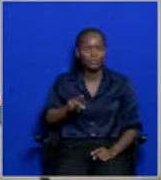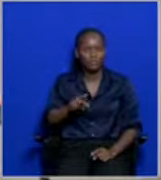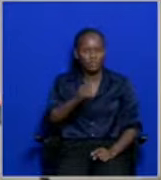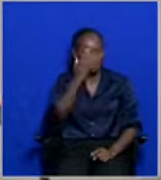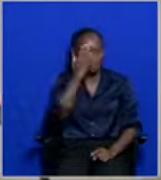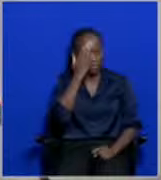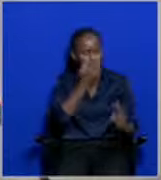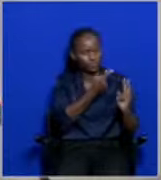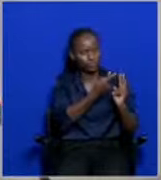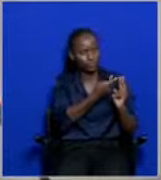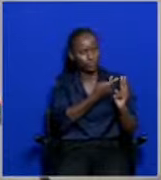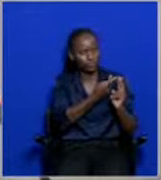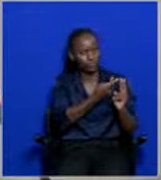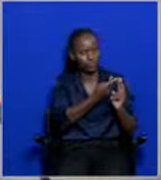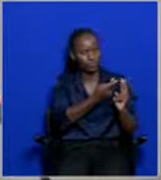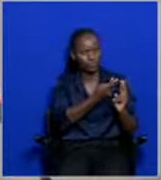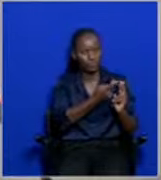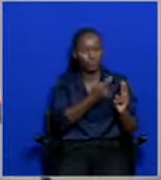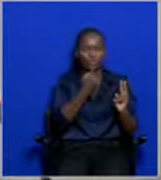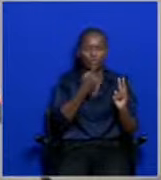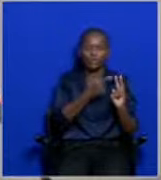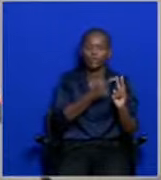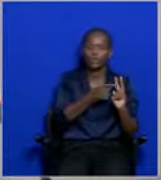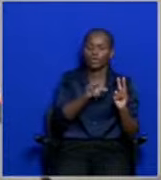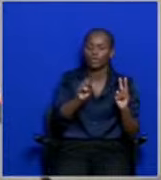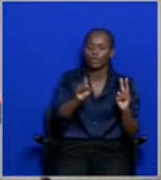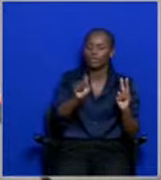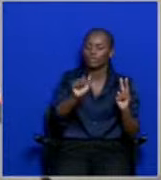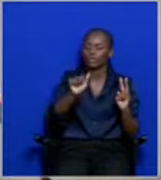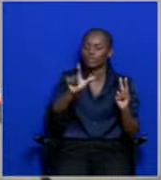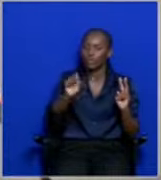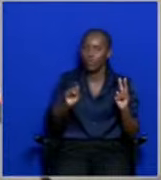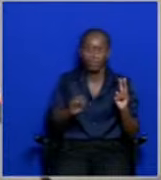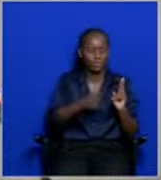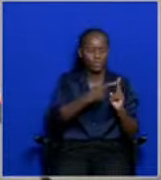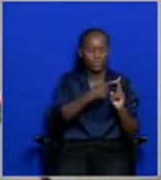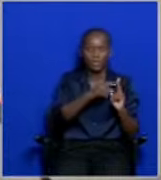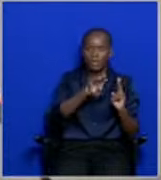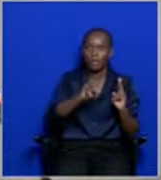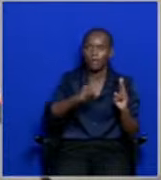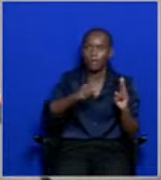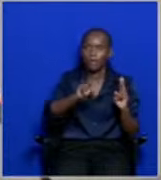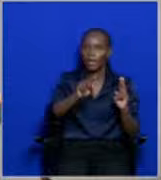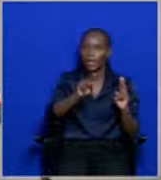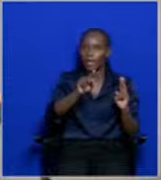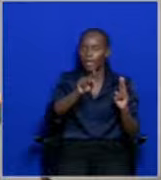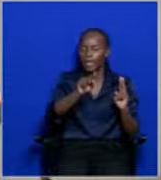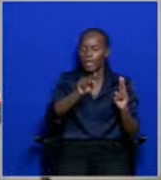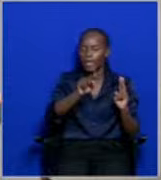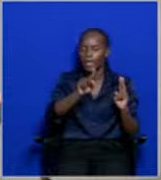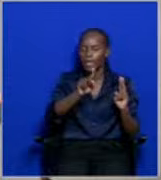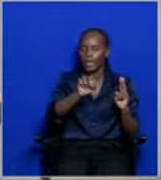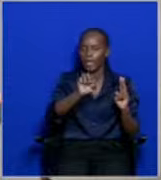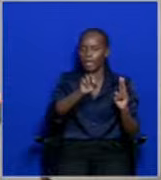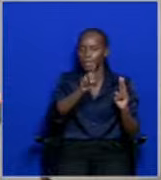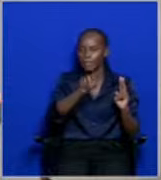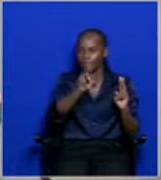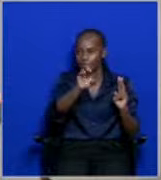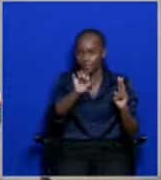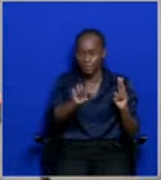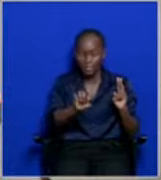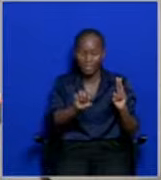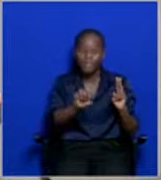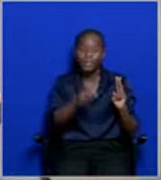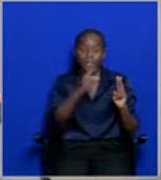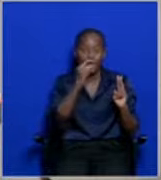Constable Keshali Stalls and Constable Mackenzie. We enclose here with pictures of the aforementioned EMPD members at